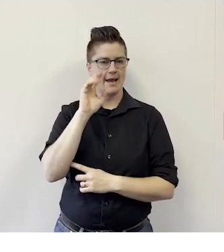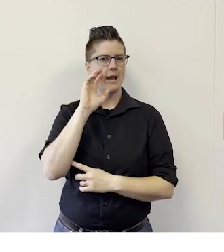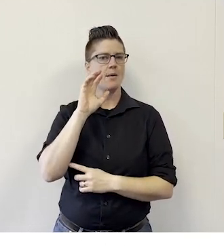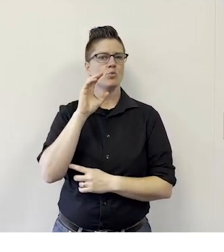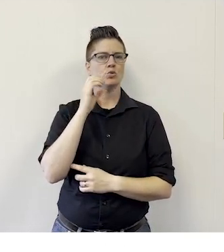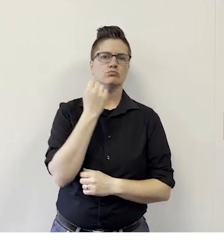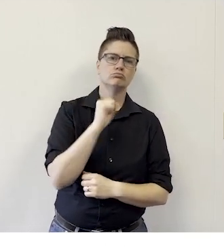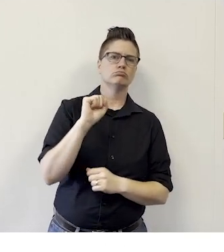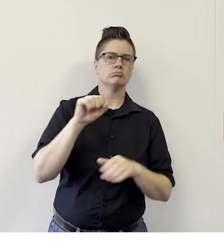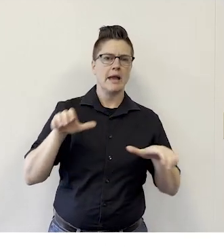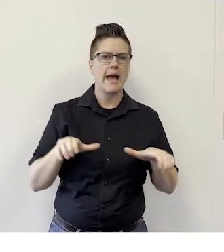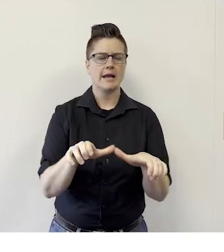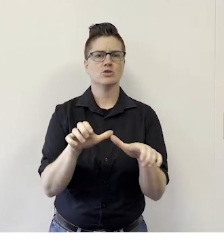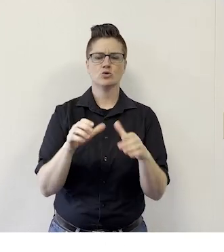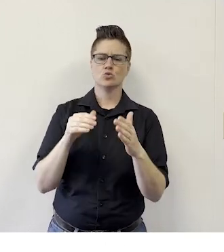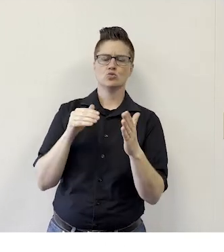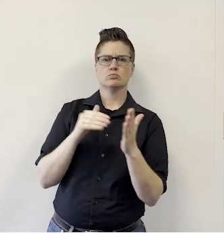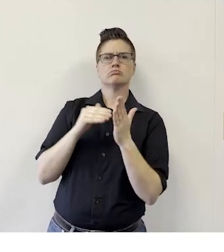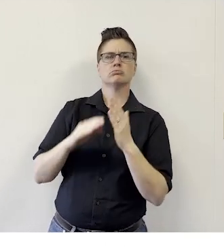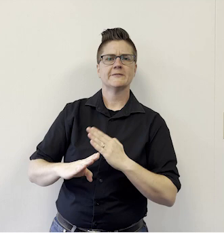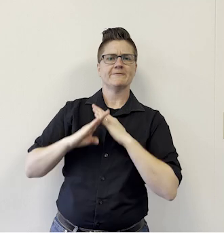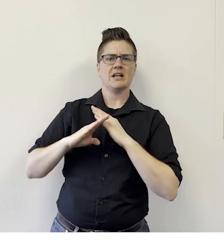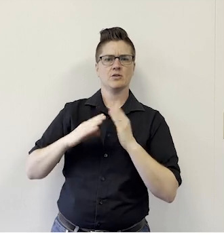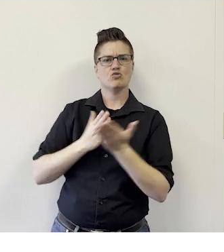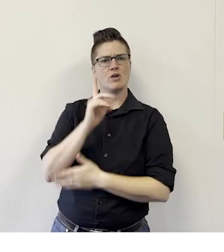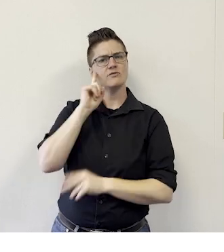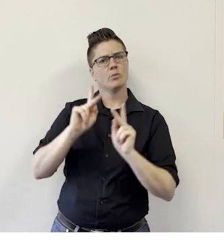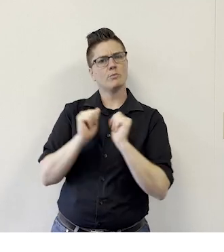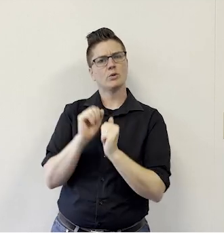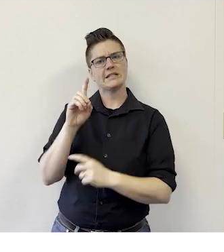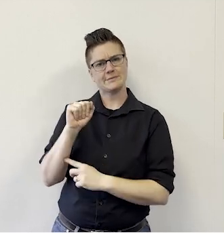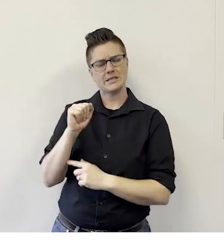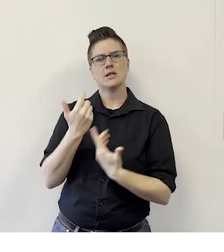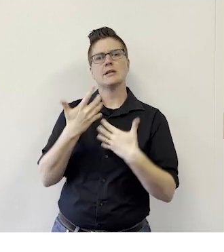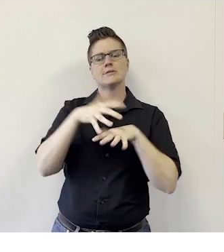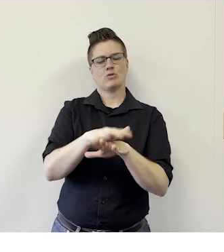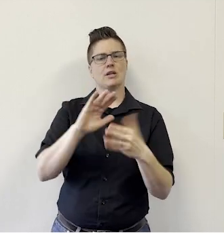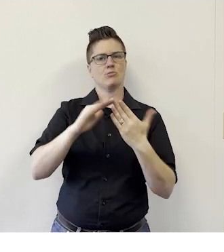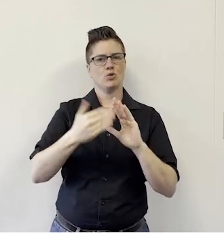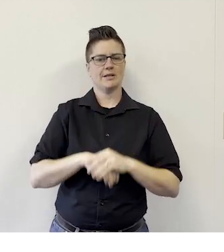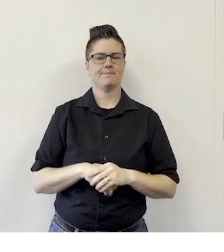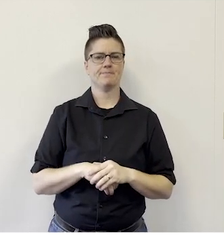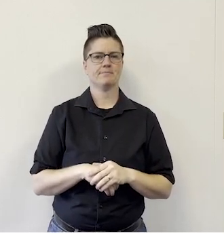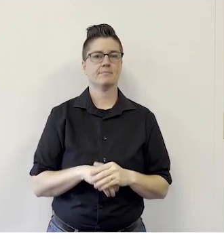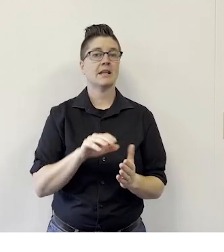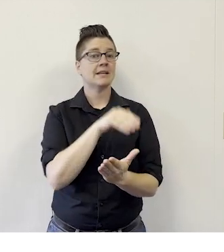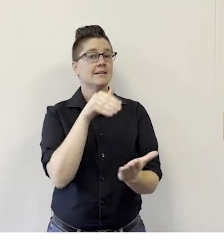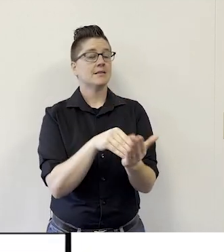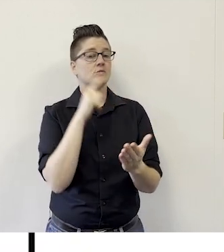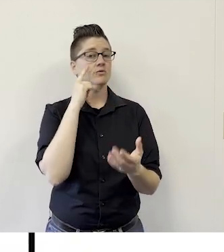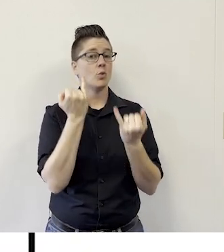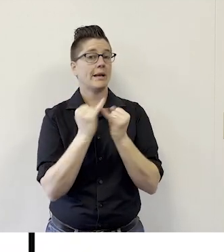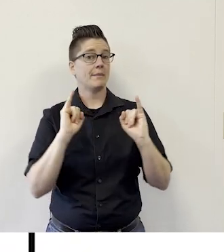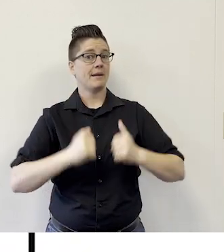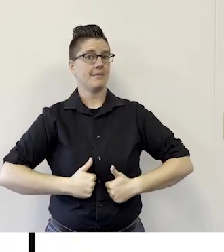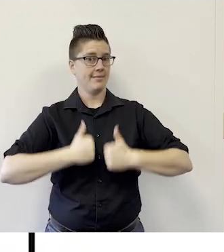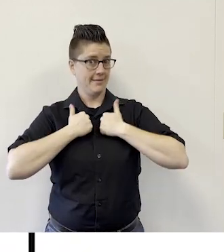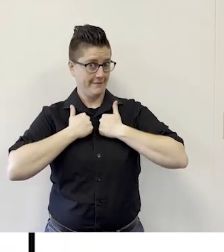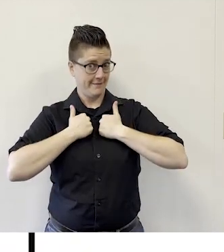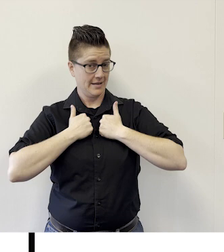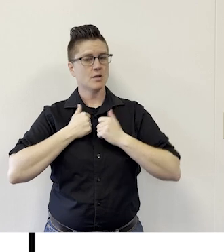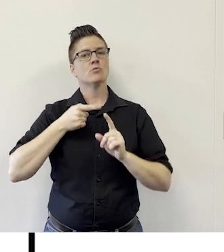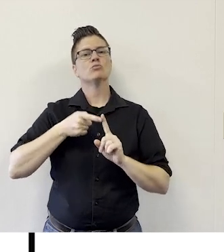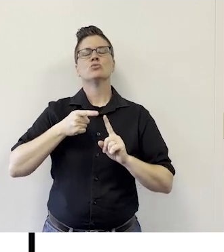take social action to defend the rights of people with disabilities and an integrated community, while Centers for Independent